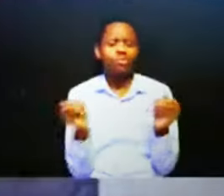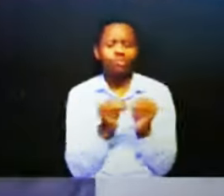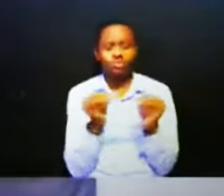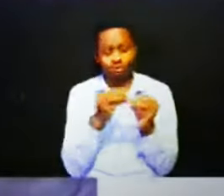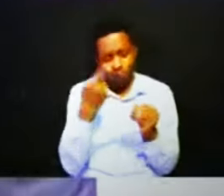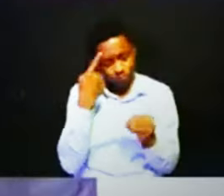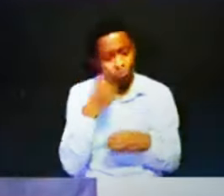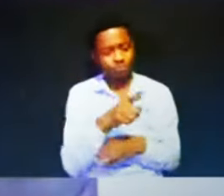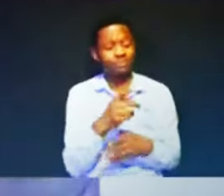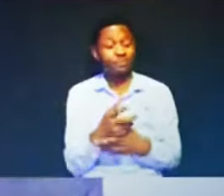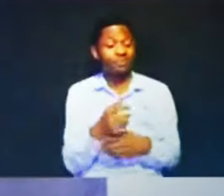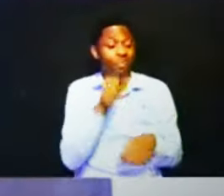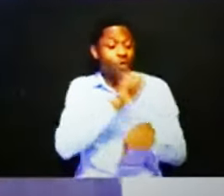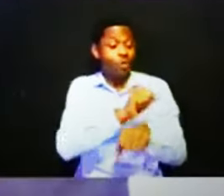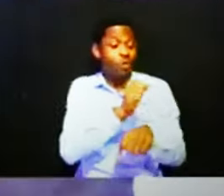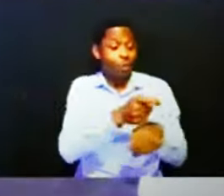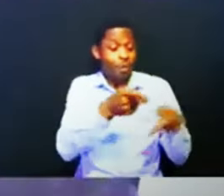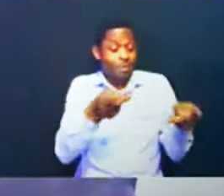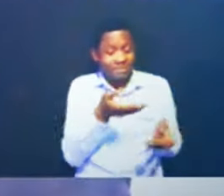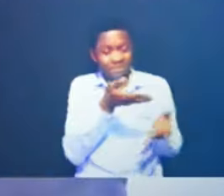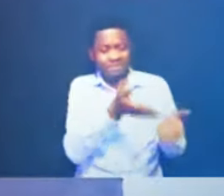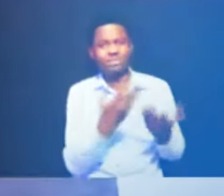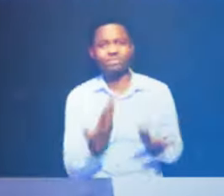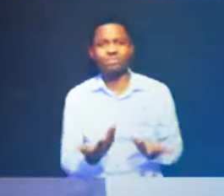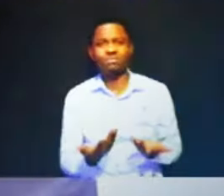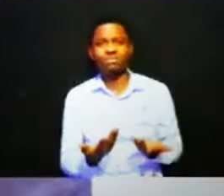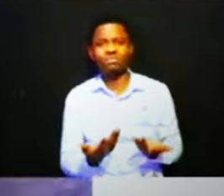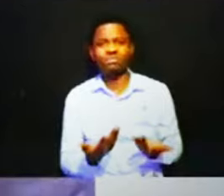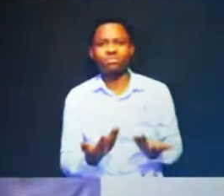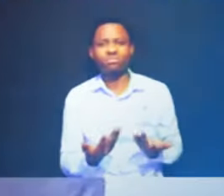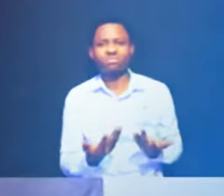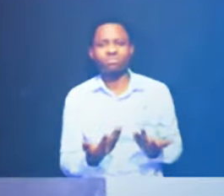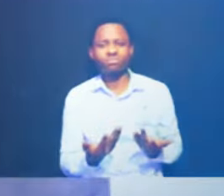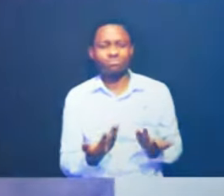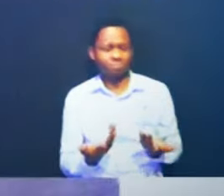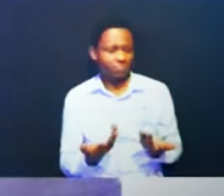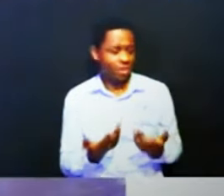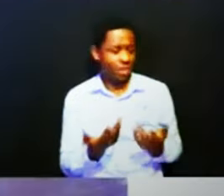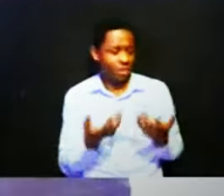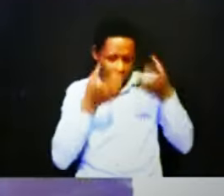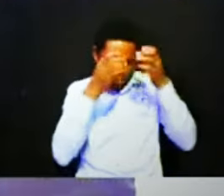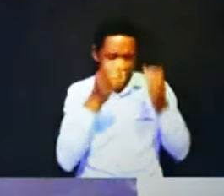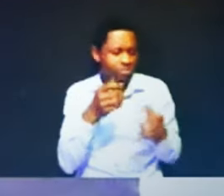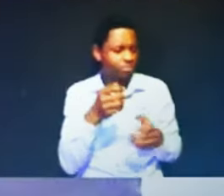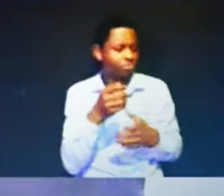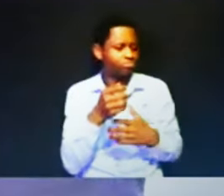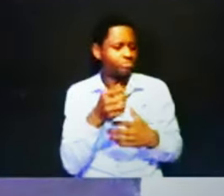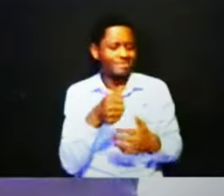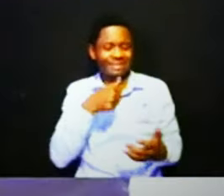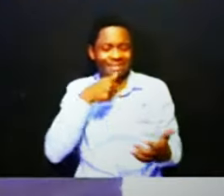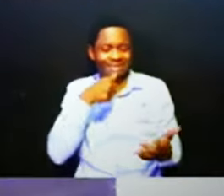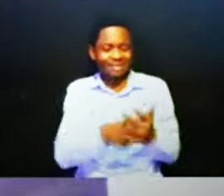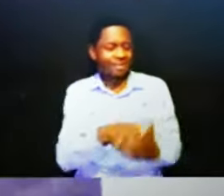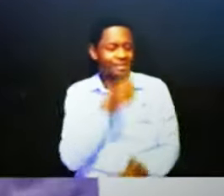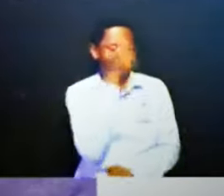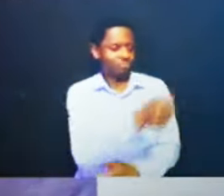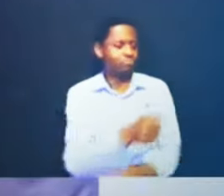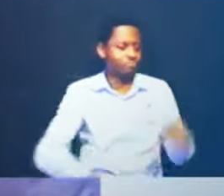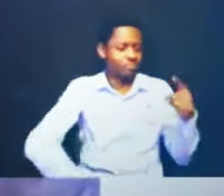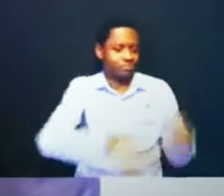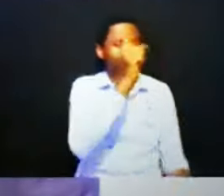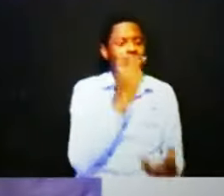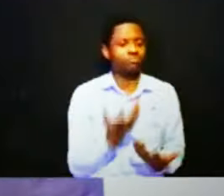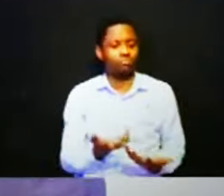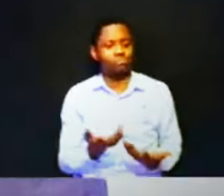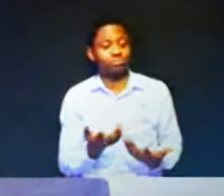mastermind they will sack you. You'll be there, and then a letter will come to you because people feel